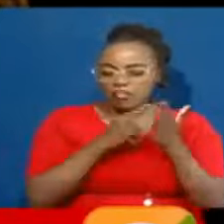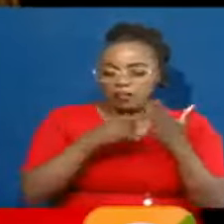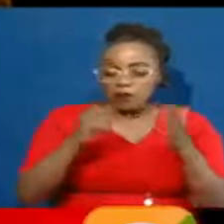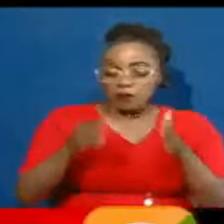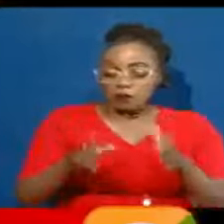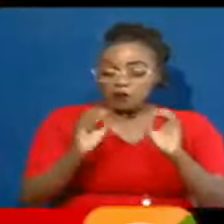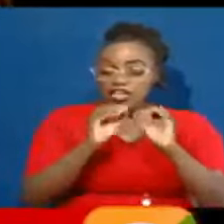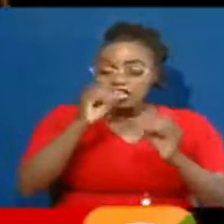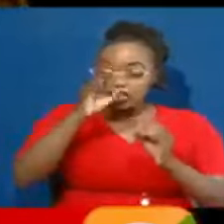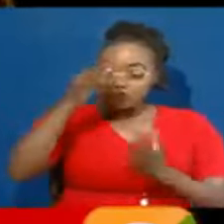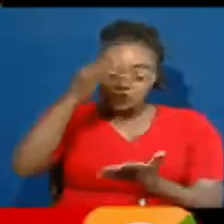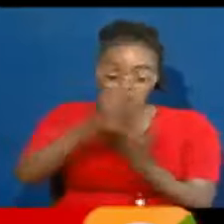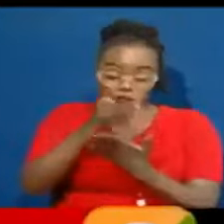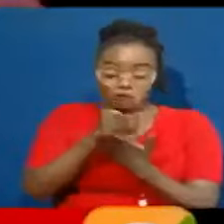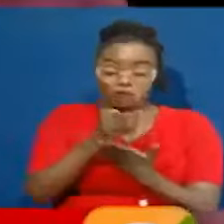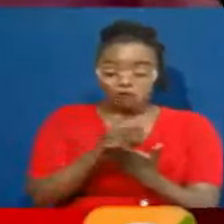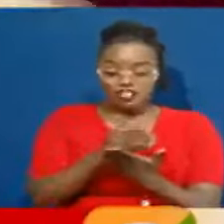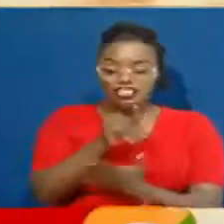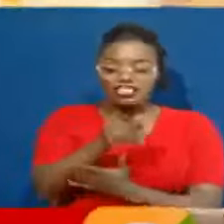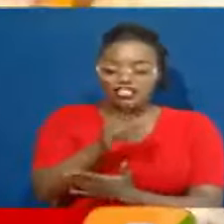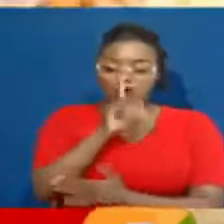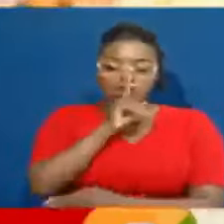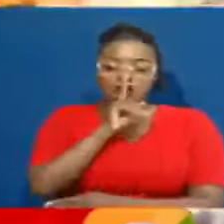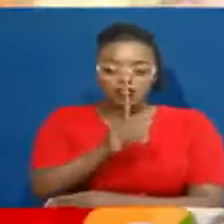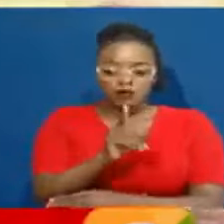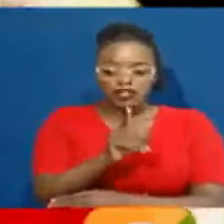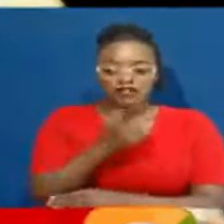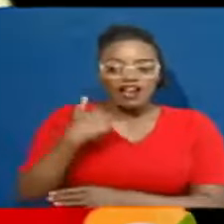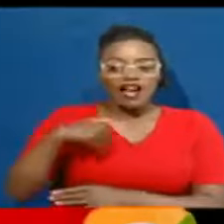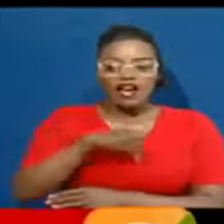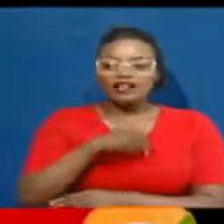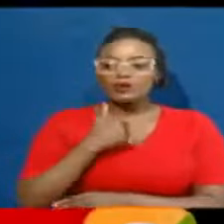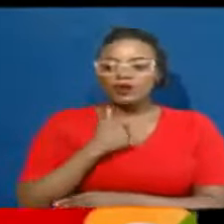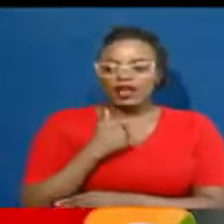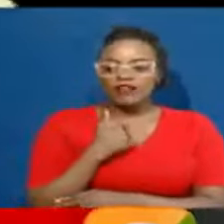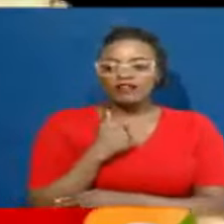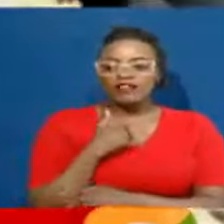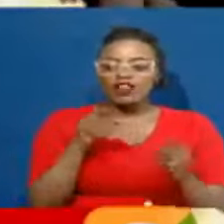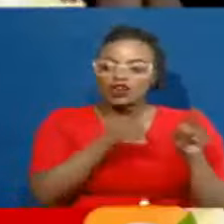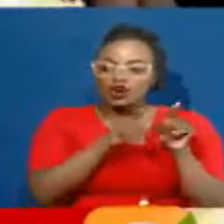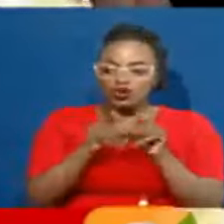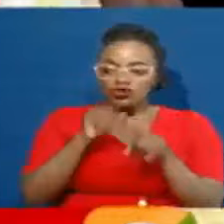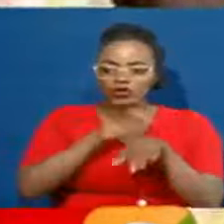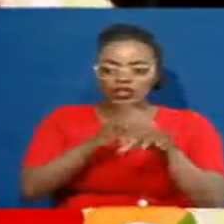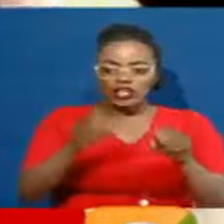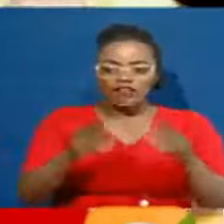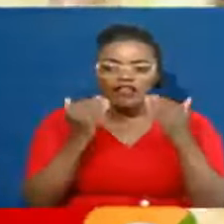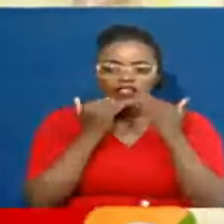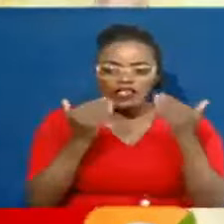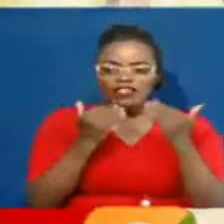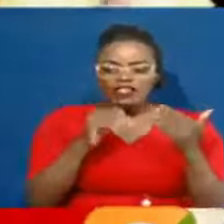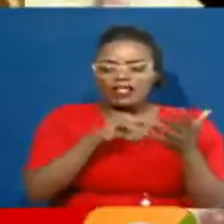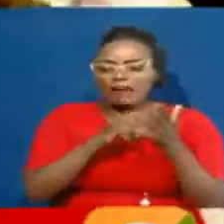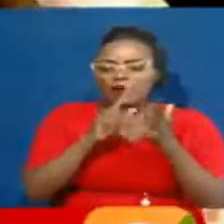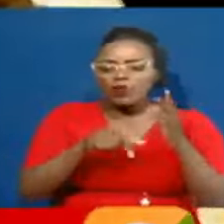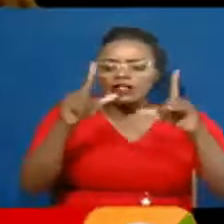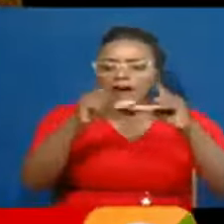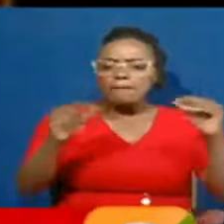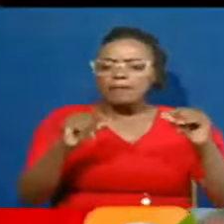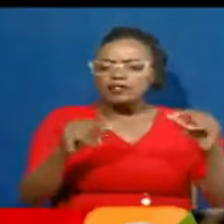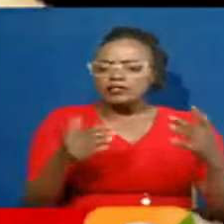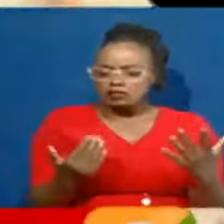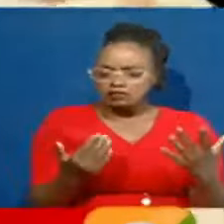if indeed the House was sure that we were also to get the chance. Thank you. And so what would be your message to